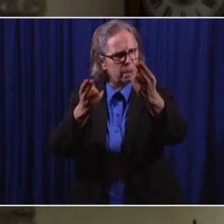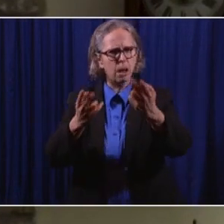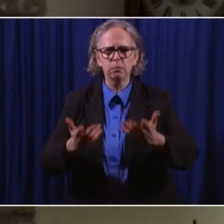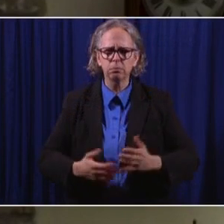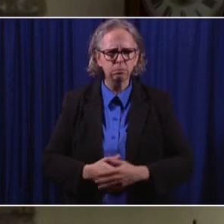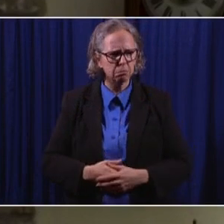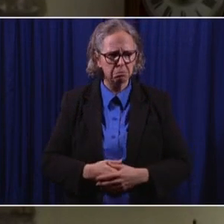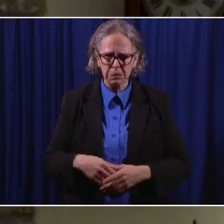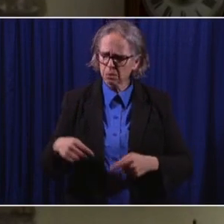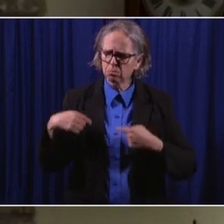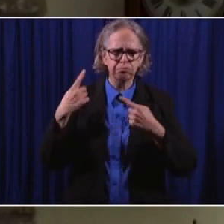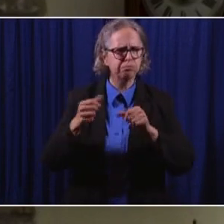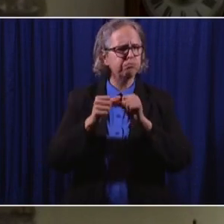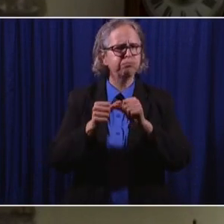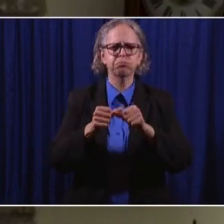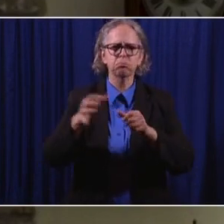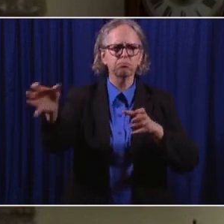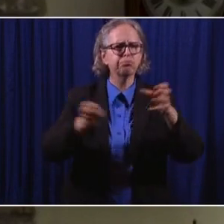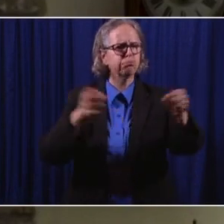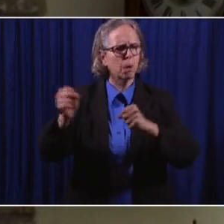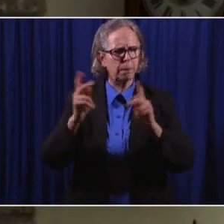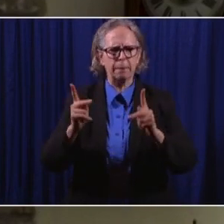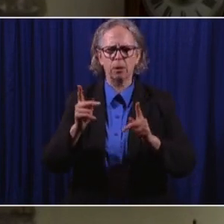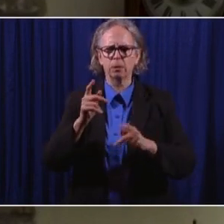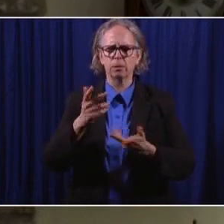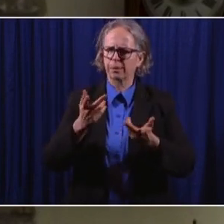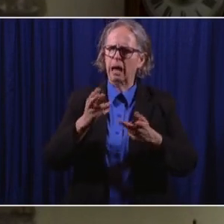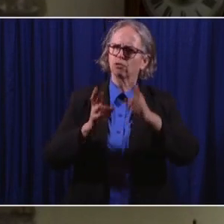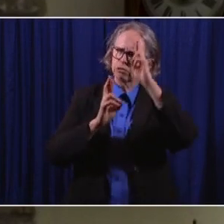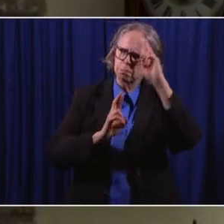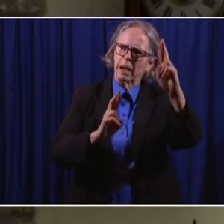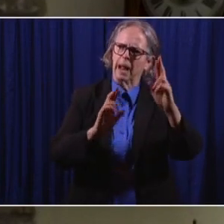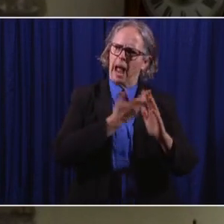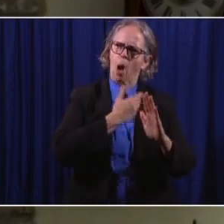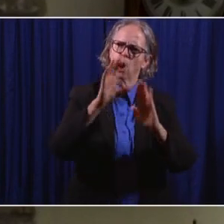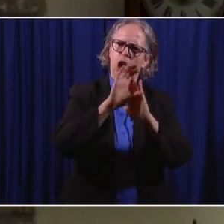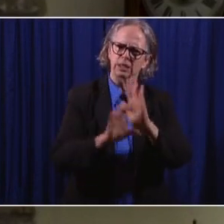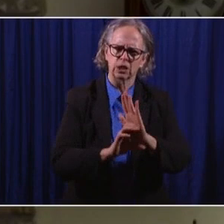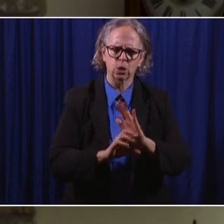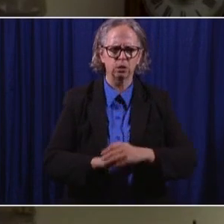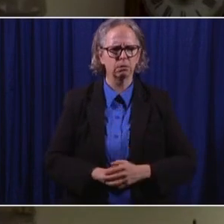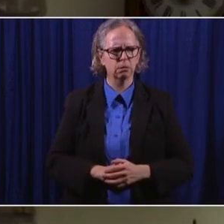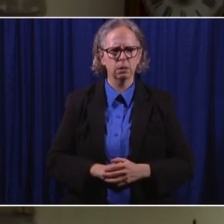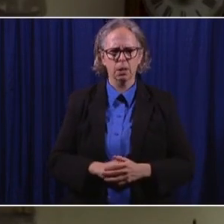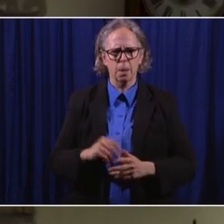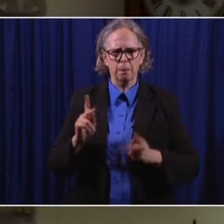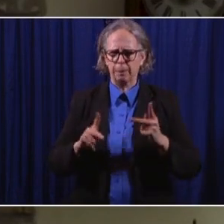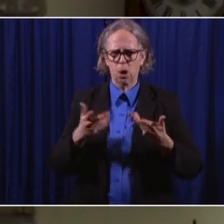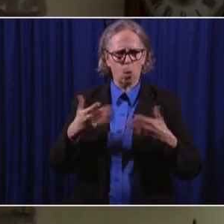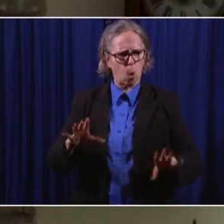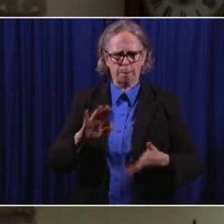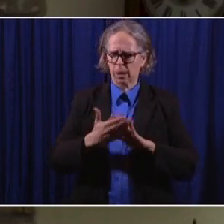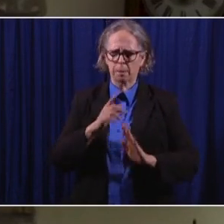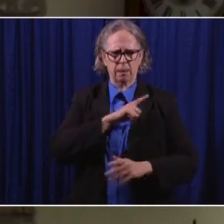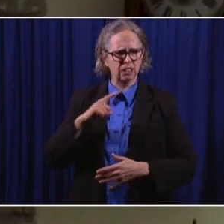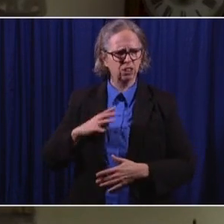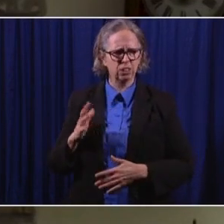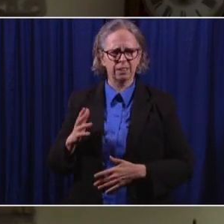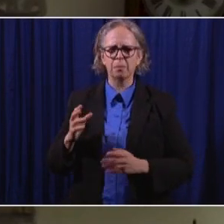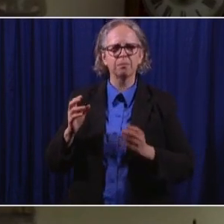the Constitution, people who don't think they're legislators, people who are focused on being referees, which is what we want judges to